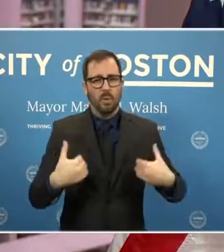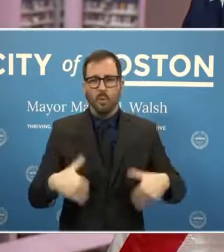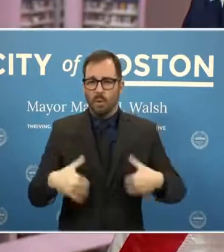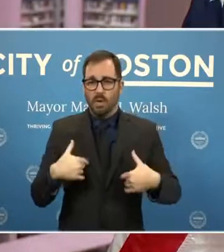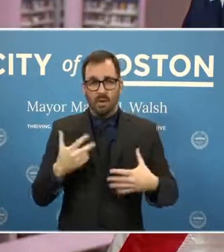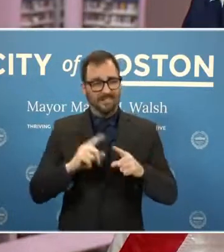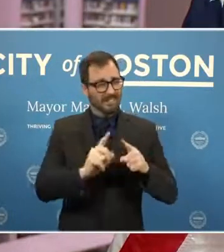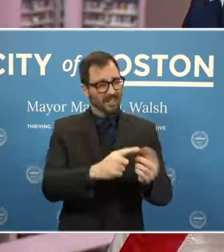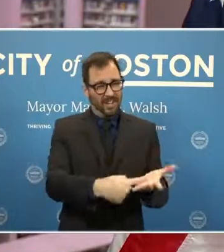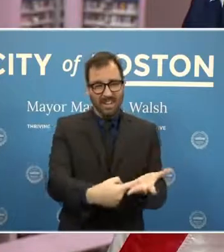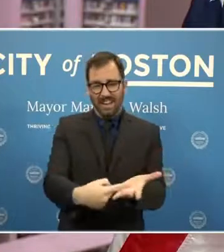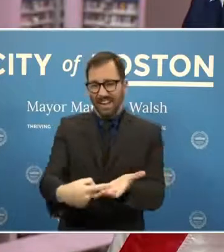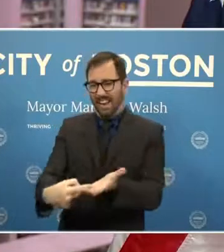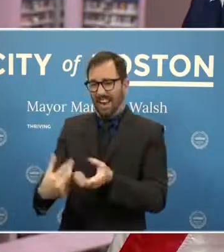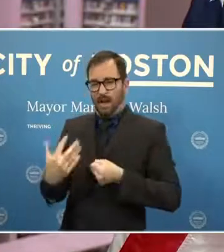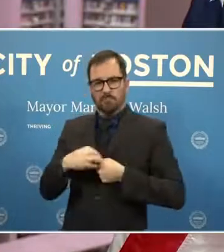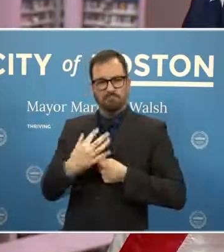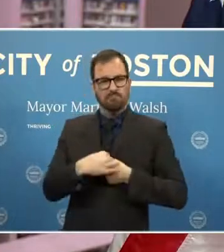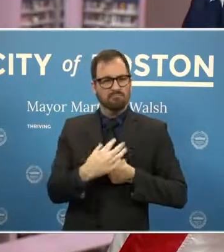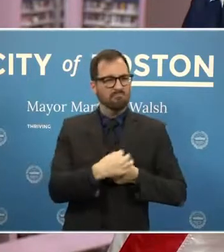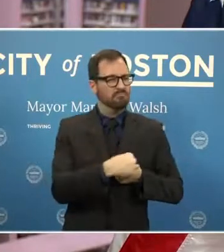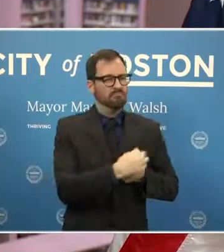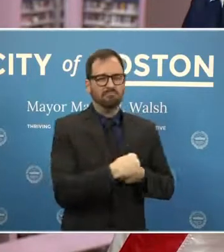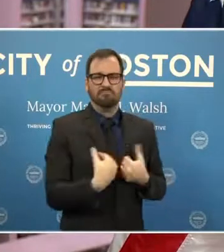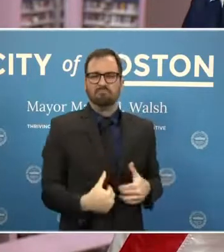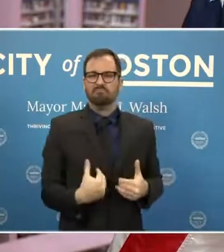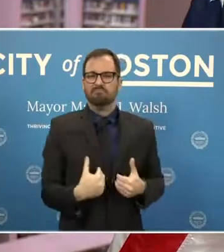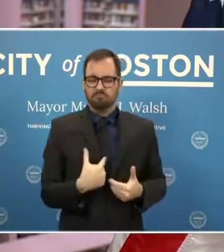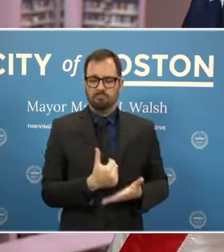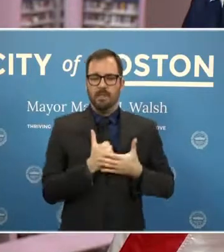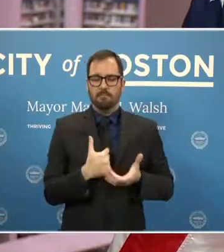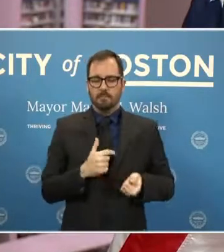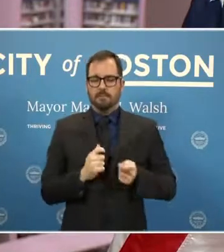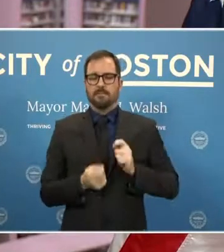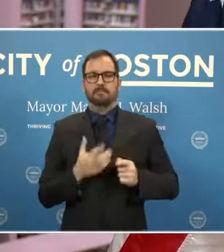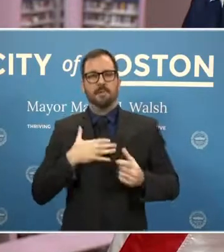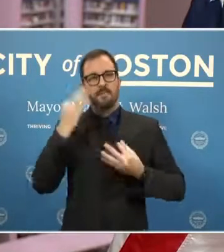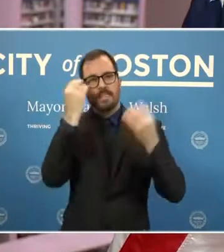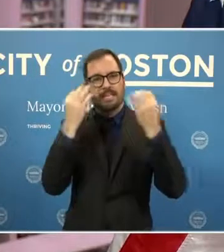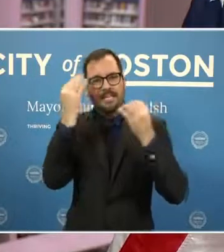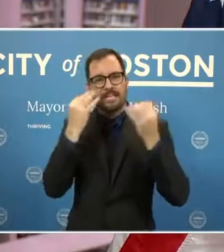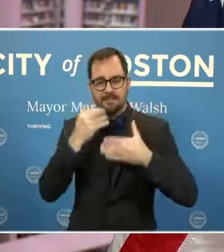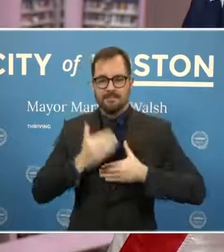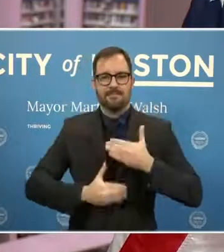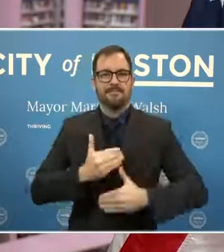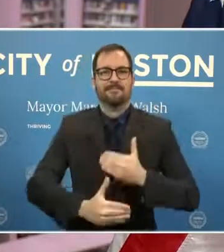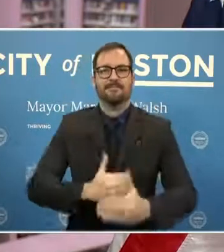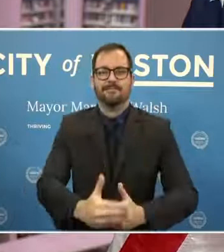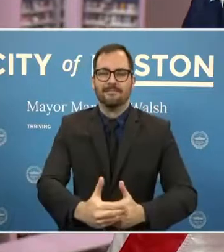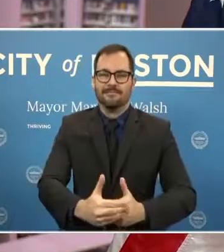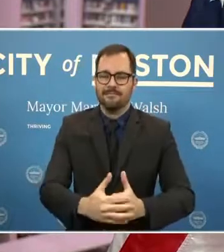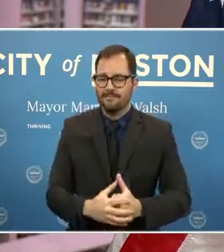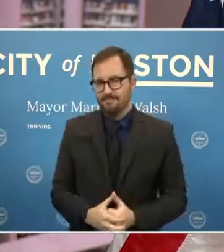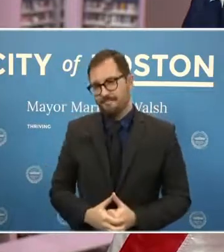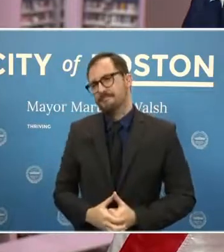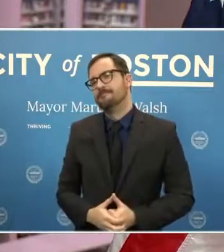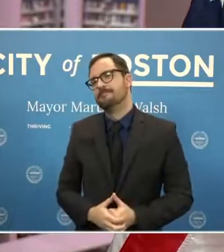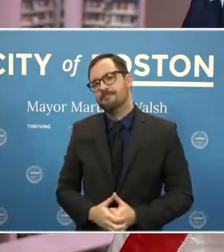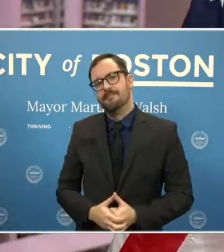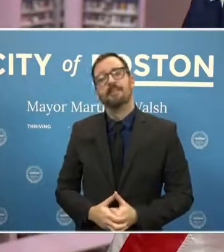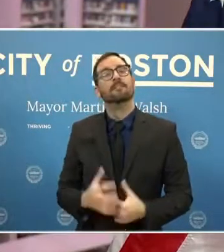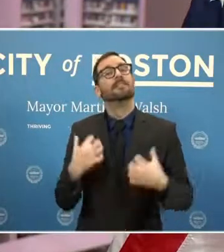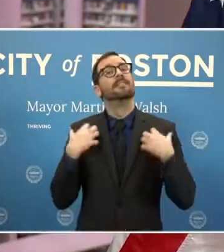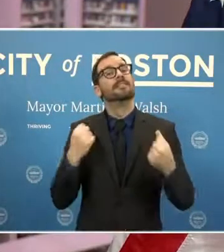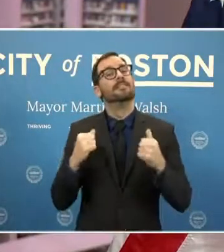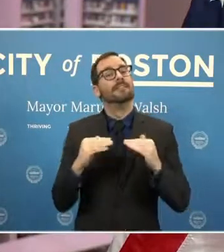action. We declared racism a public health crisis. We launched a health equity plan to end disparities for good. We